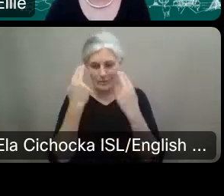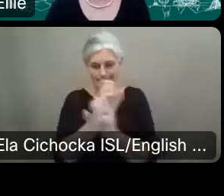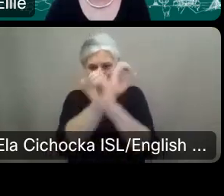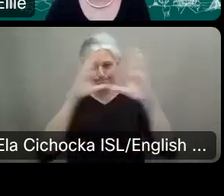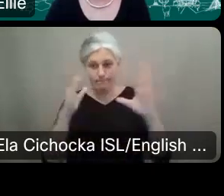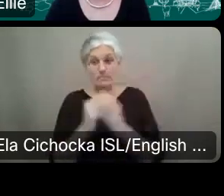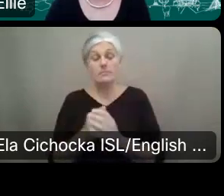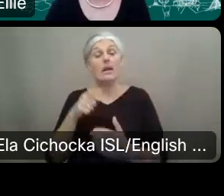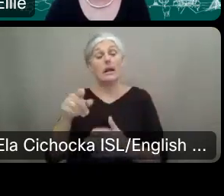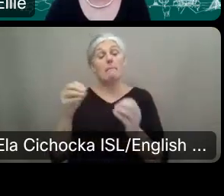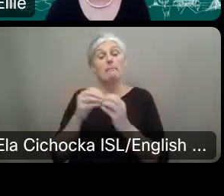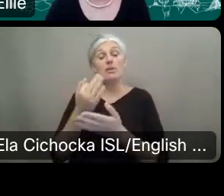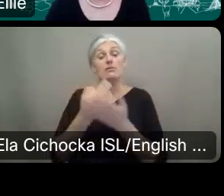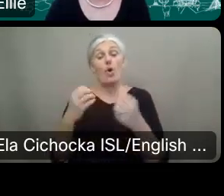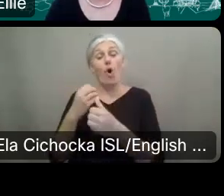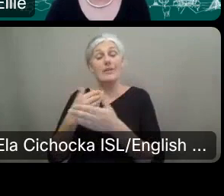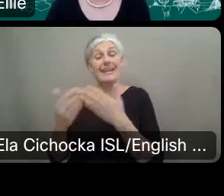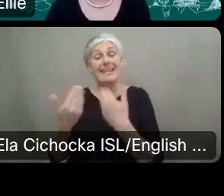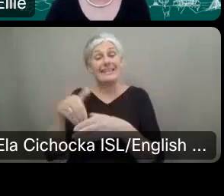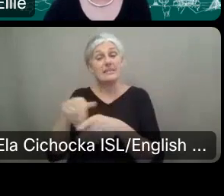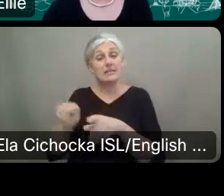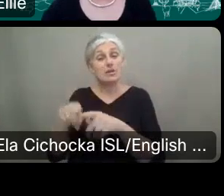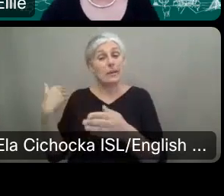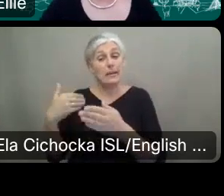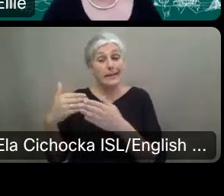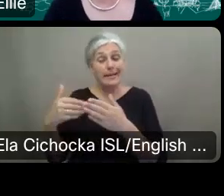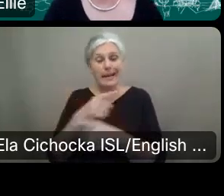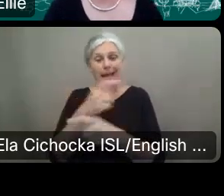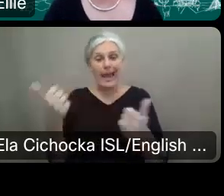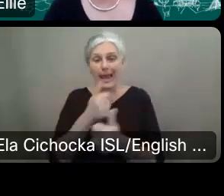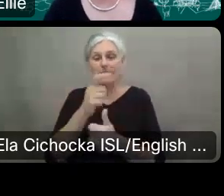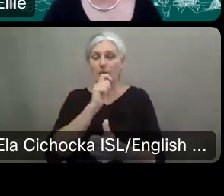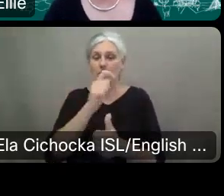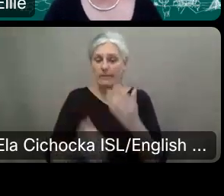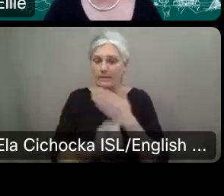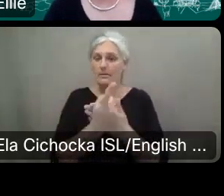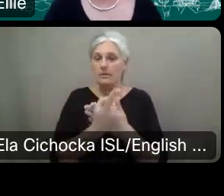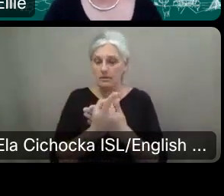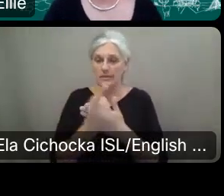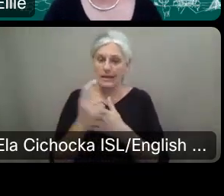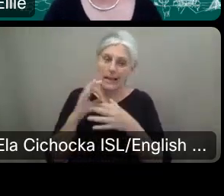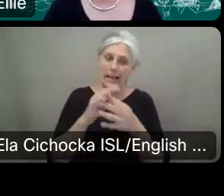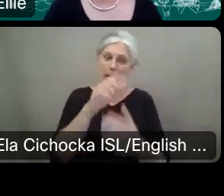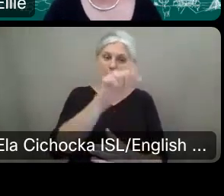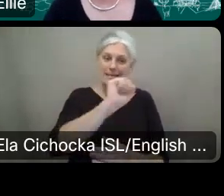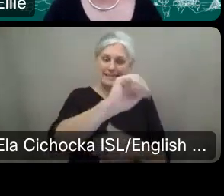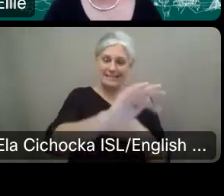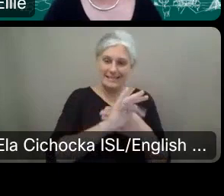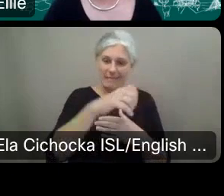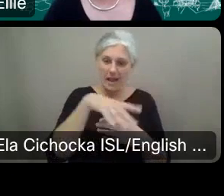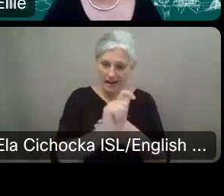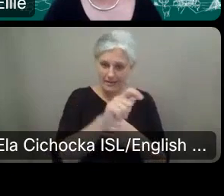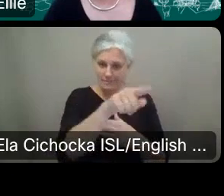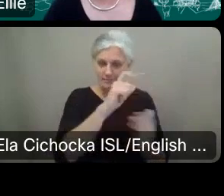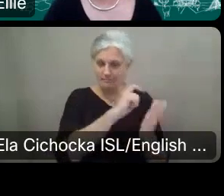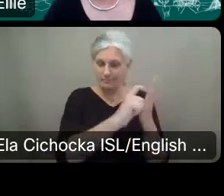on a few other points there as well. With any of these notifiable incidents, it is around the Patient Safety Act and our legal requirements